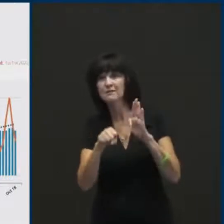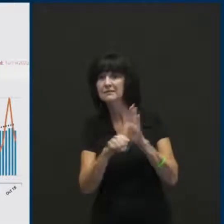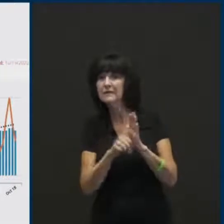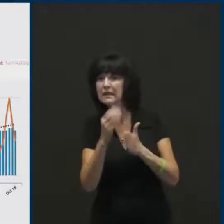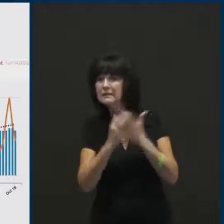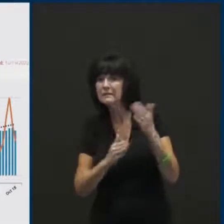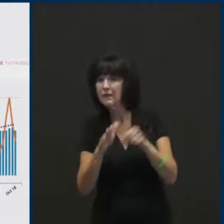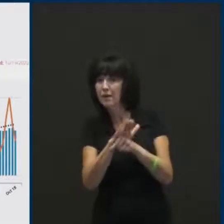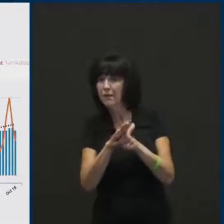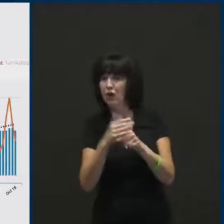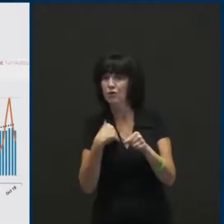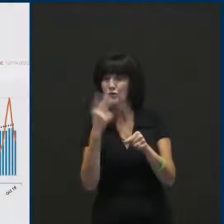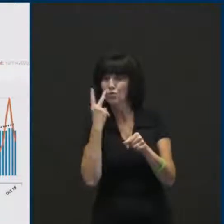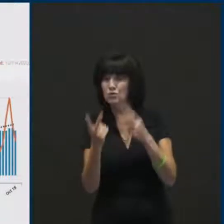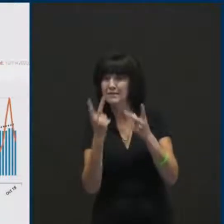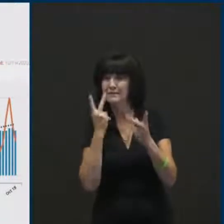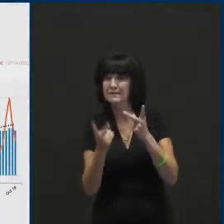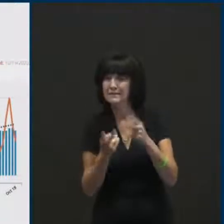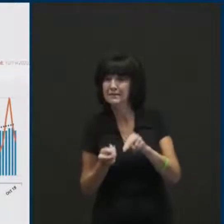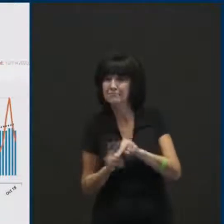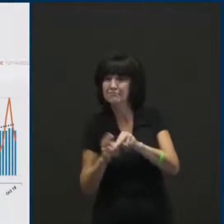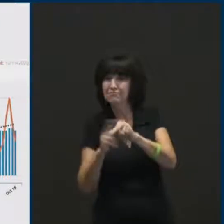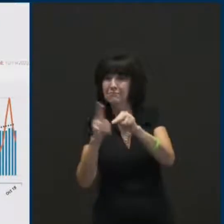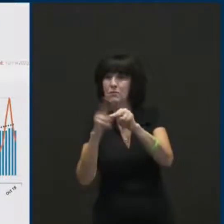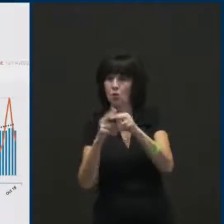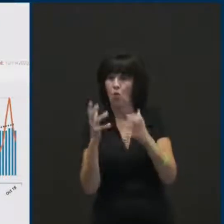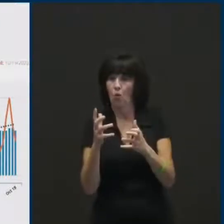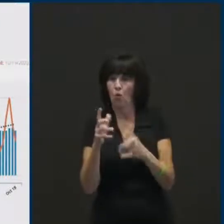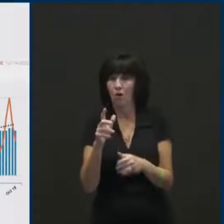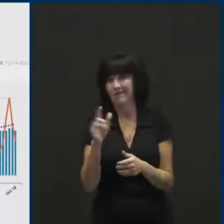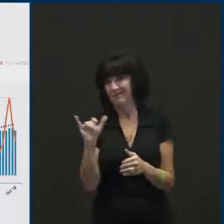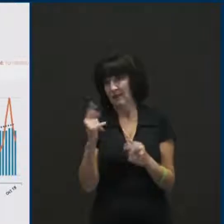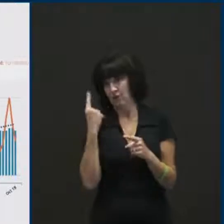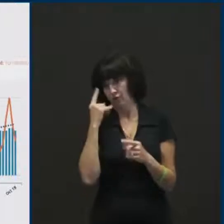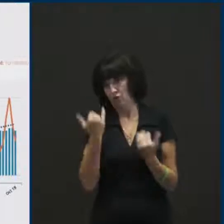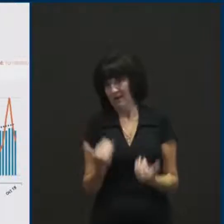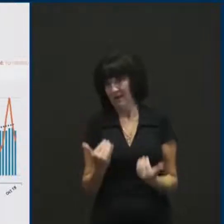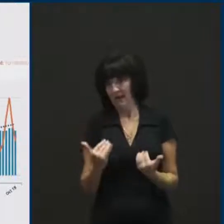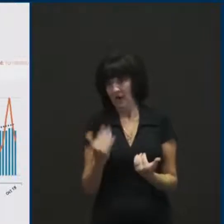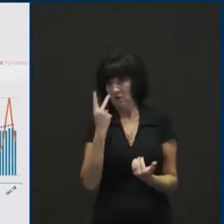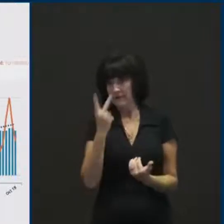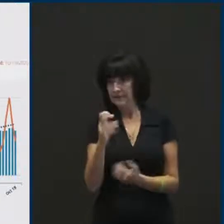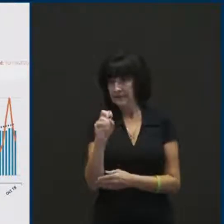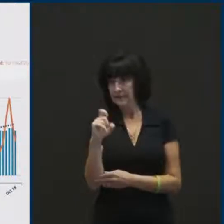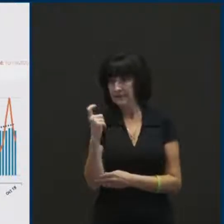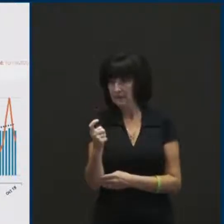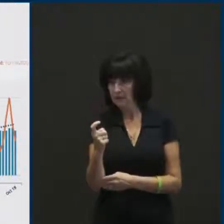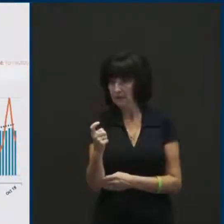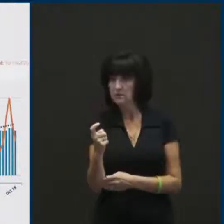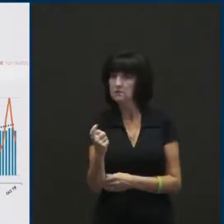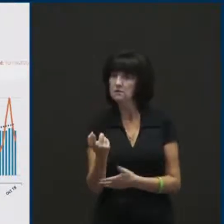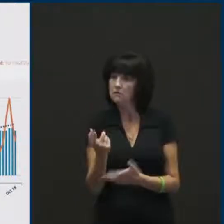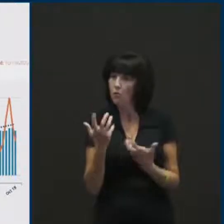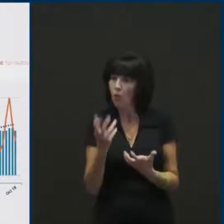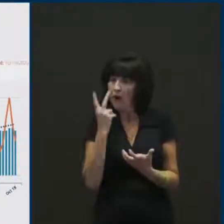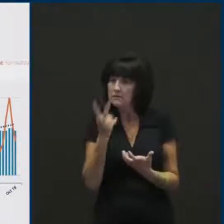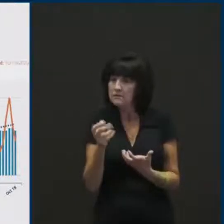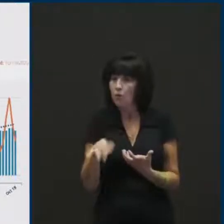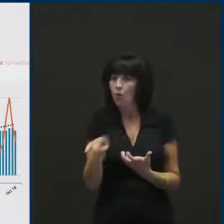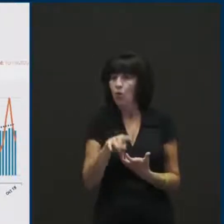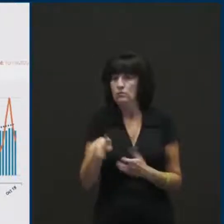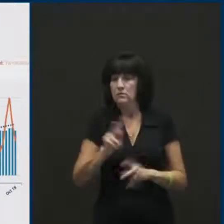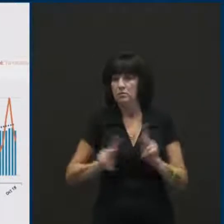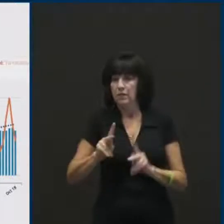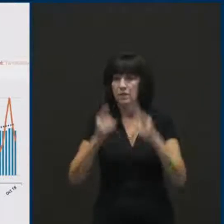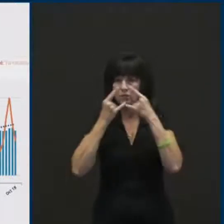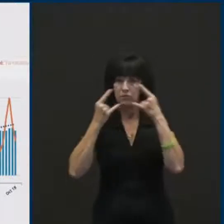in Sussex County and some of the towns, particularly in western Sussex County, people wearing masks, protecting others by wearing masks,